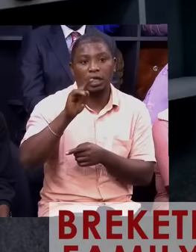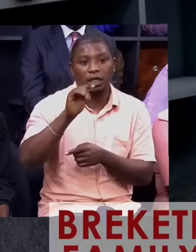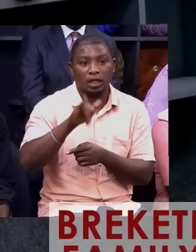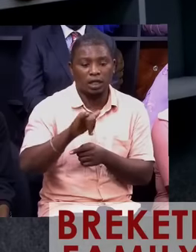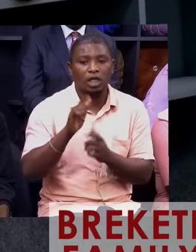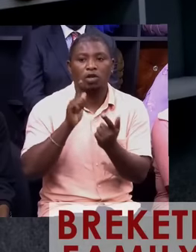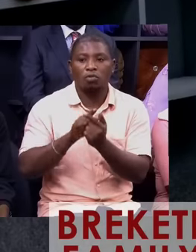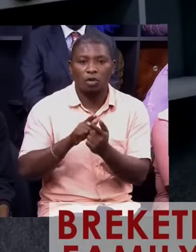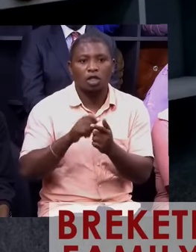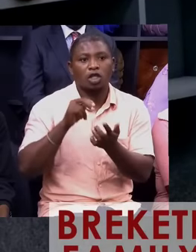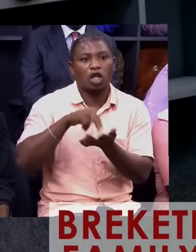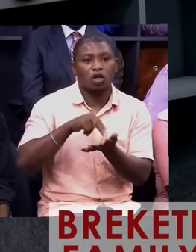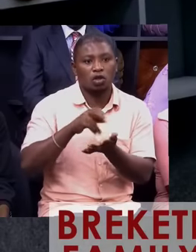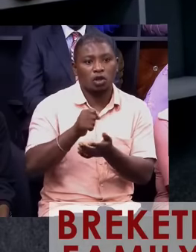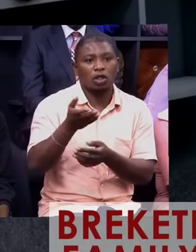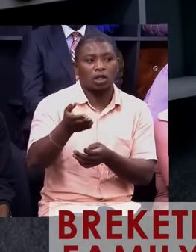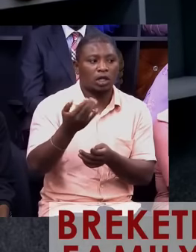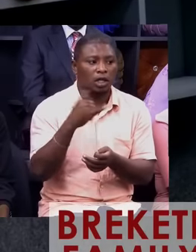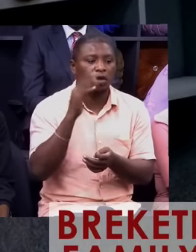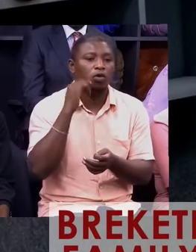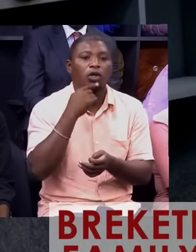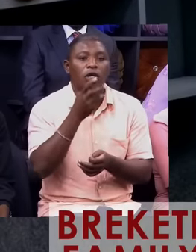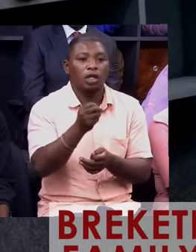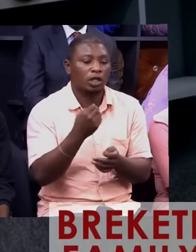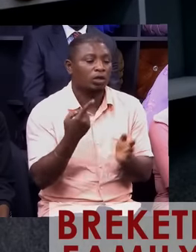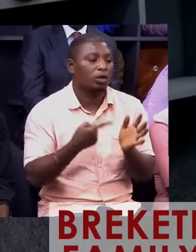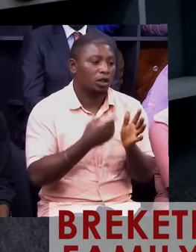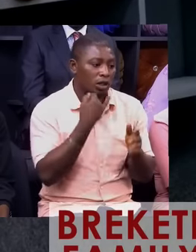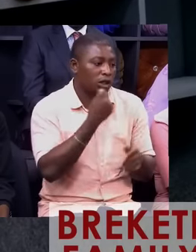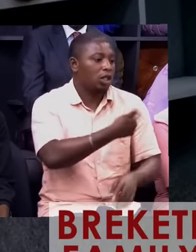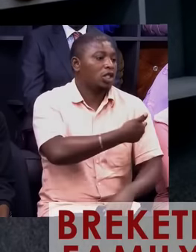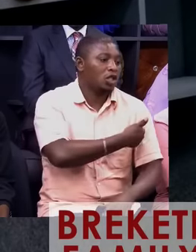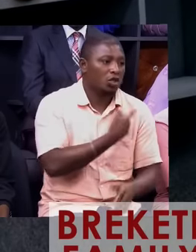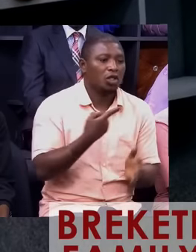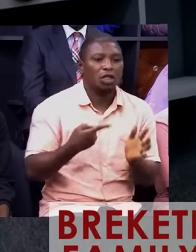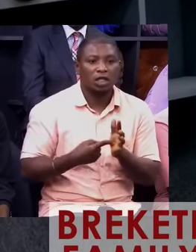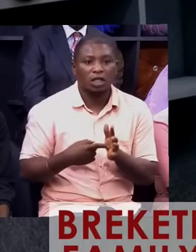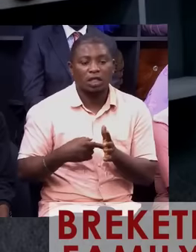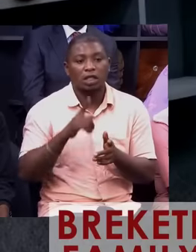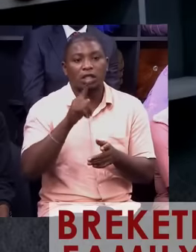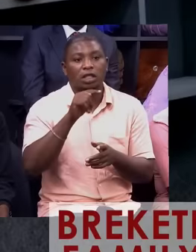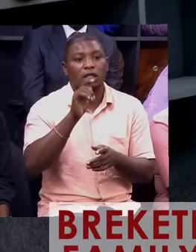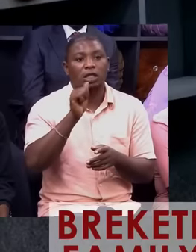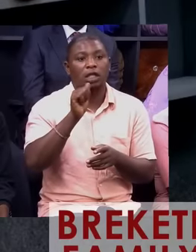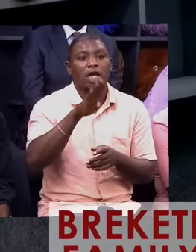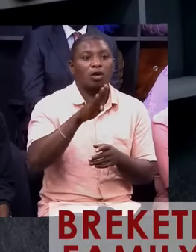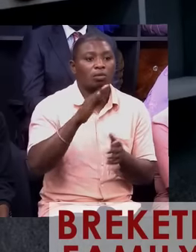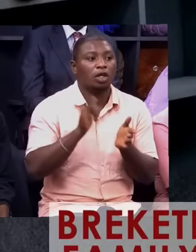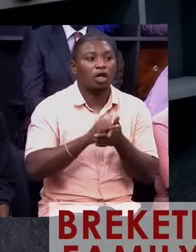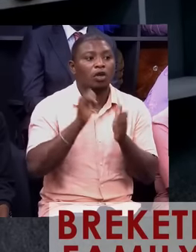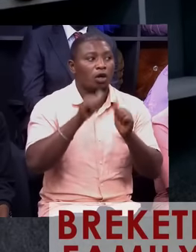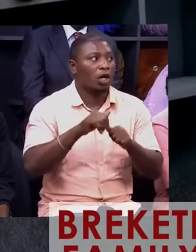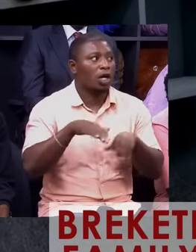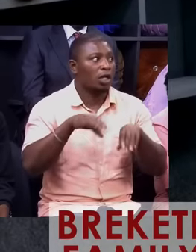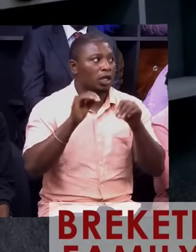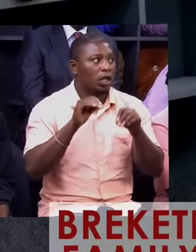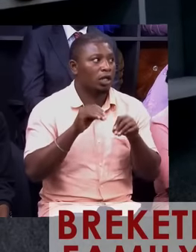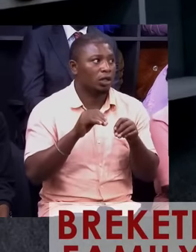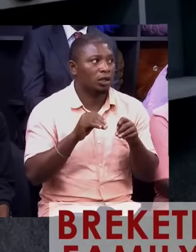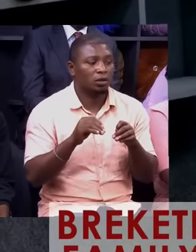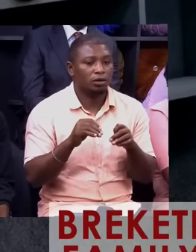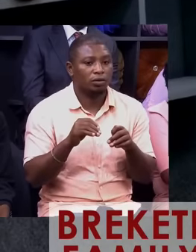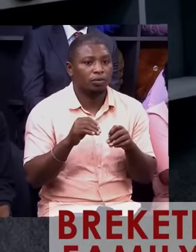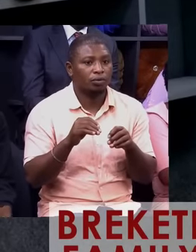the reproductive the nurses they they will tell them oh this is injection this is tablet that you can take to control Health then they tell